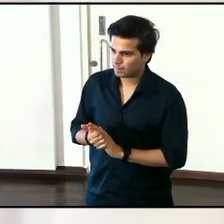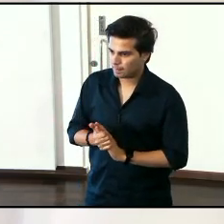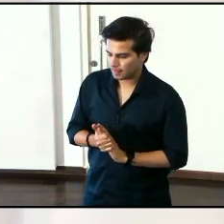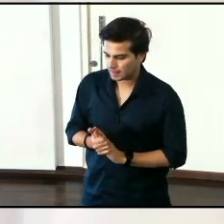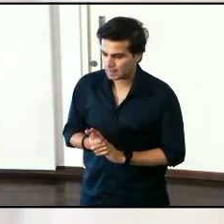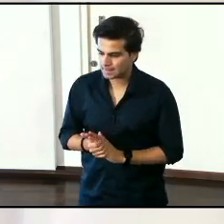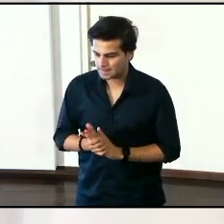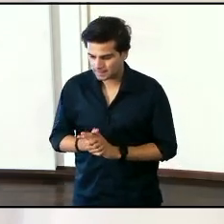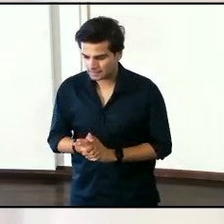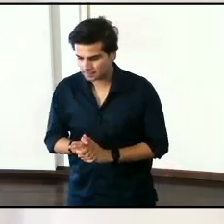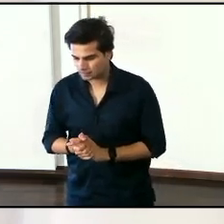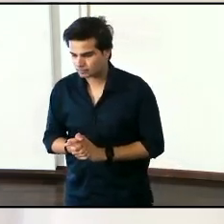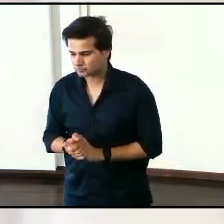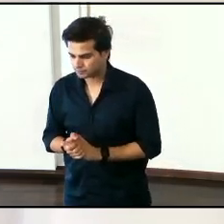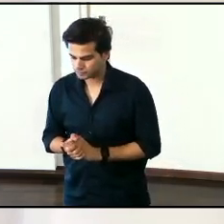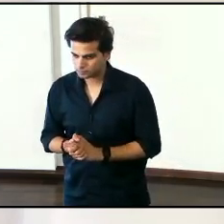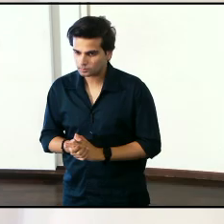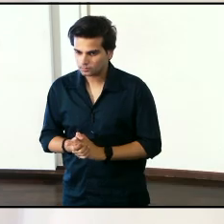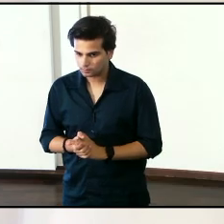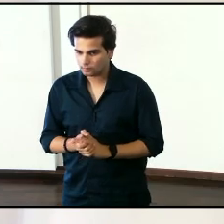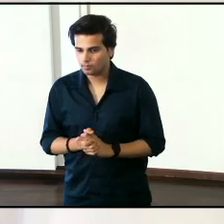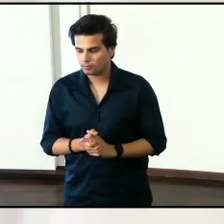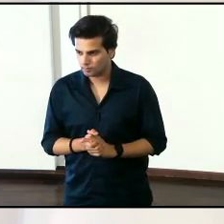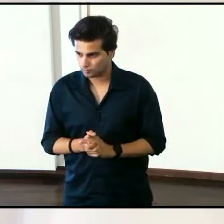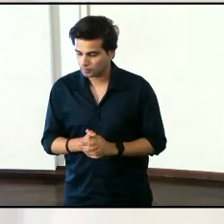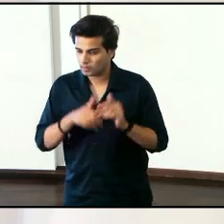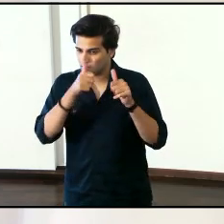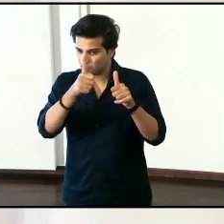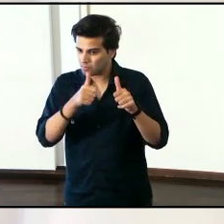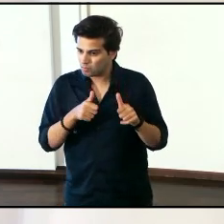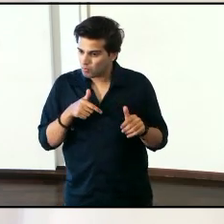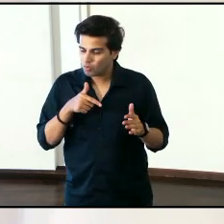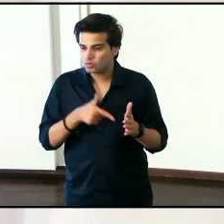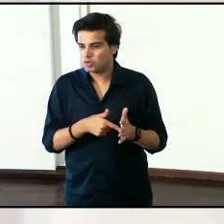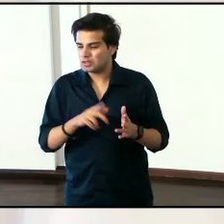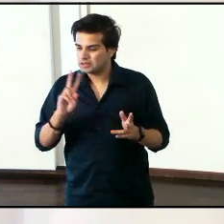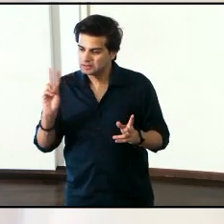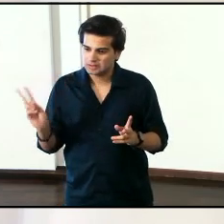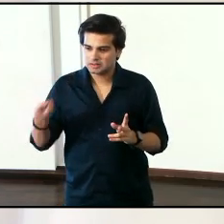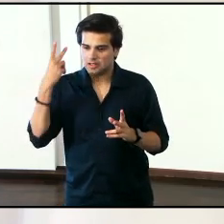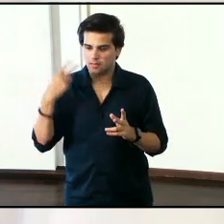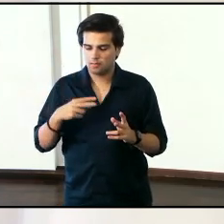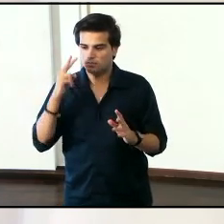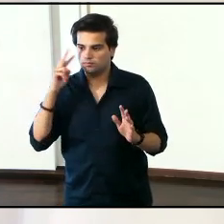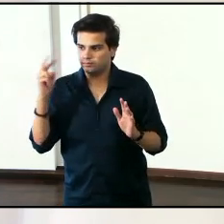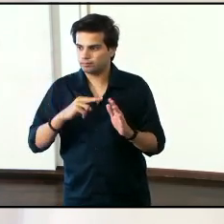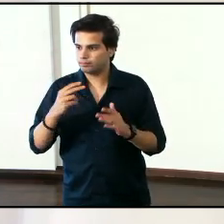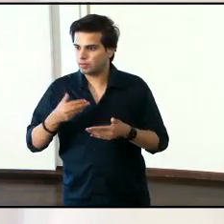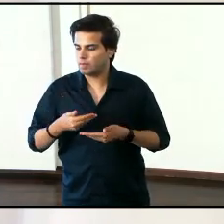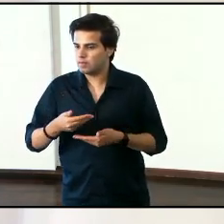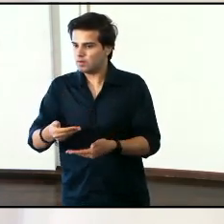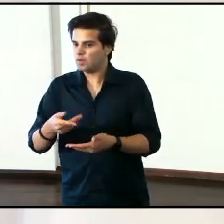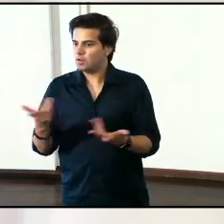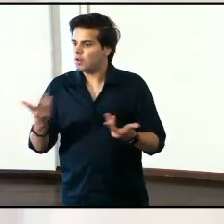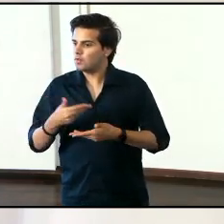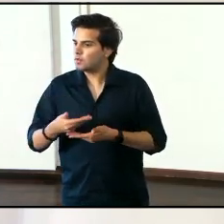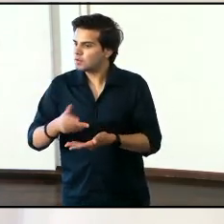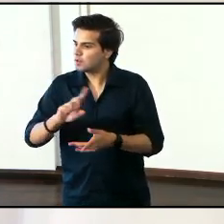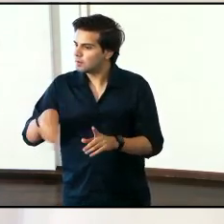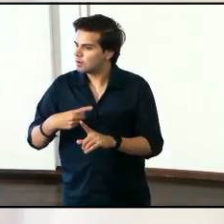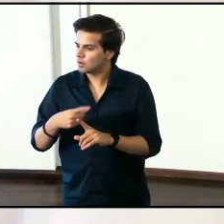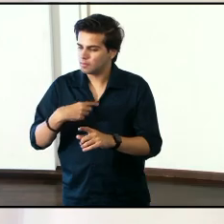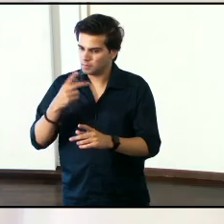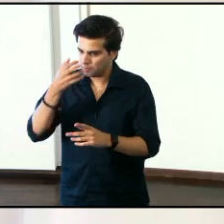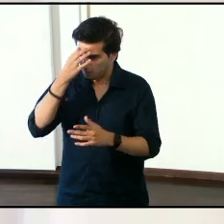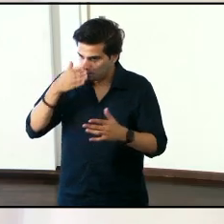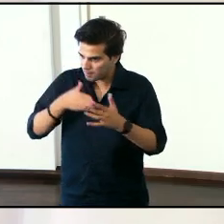the posters are a extraordinary invitation for us to begin to think about many